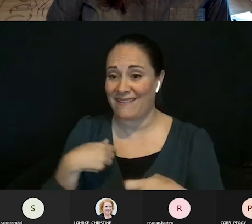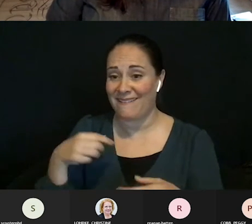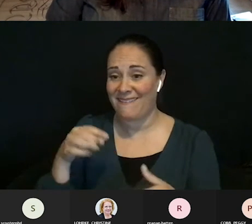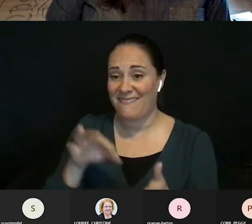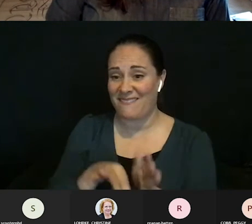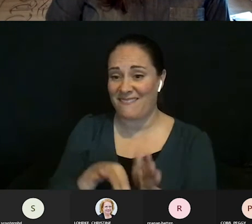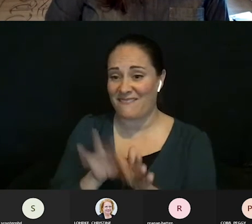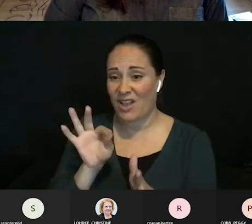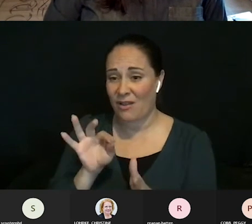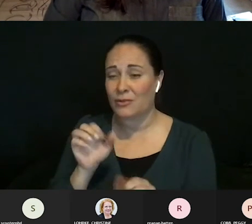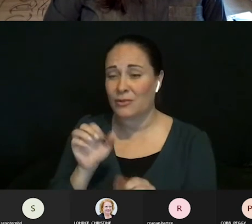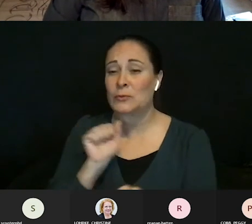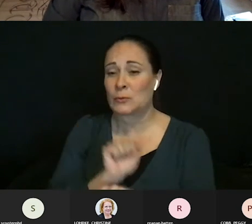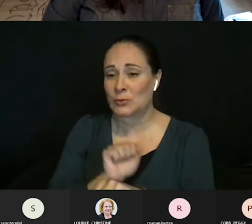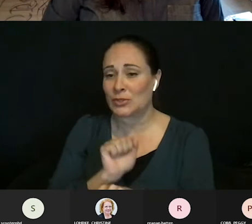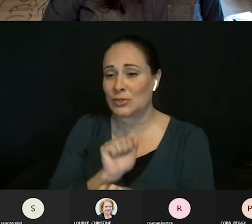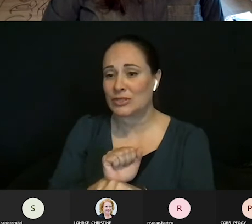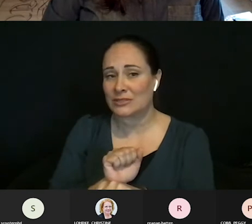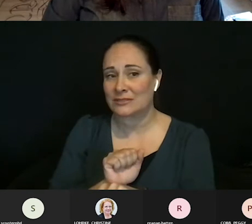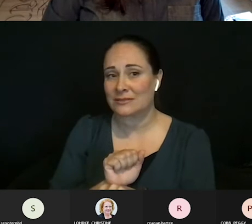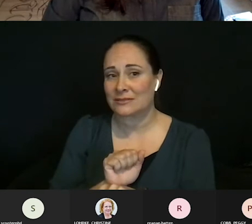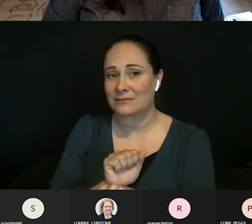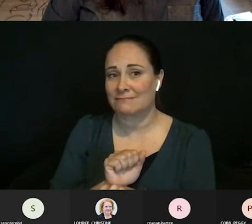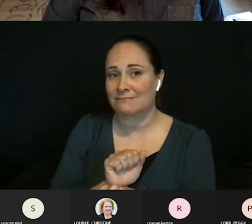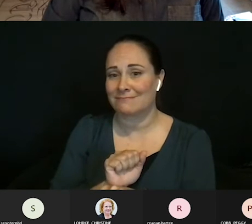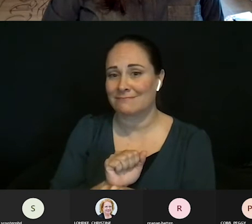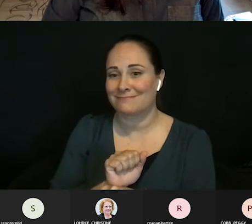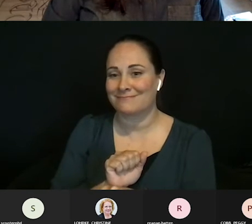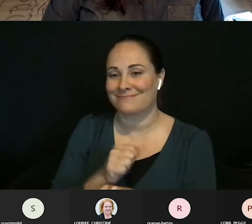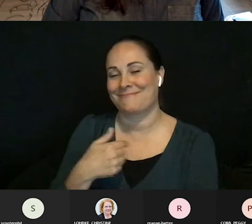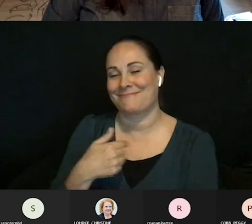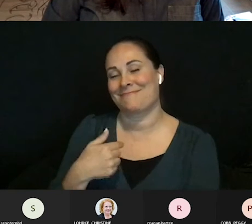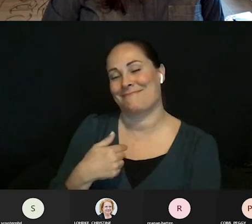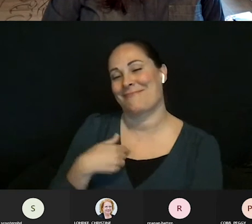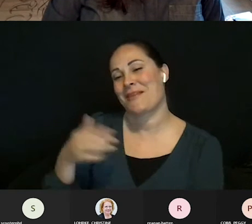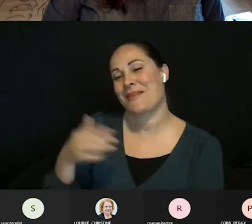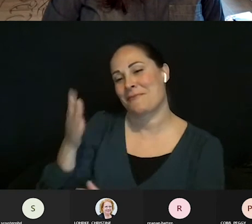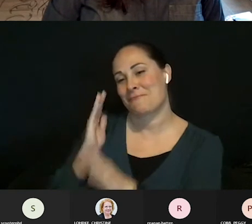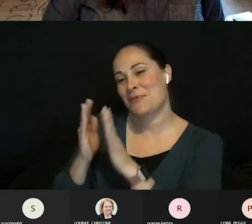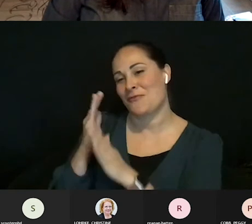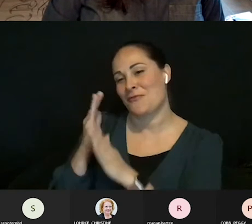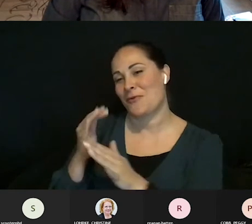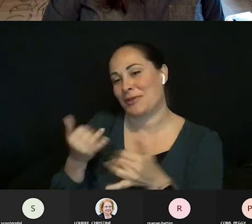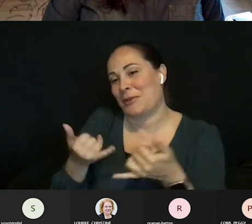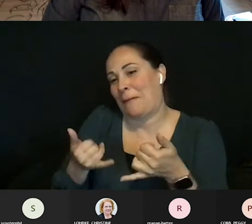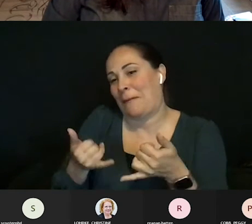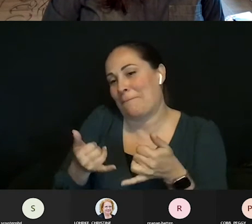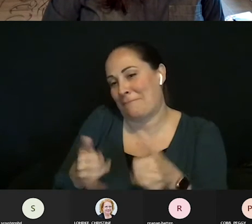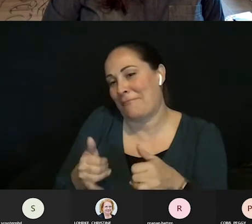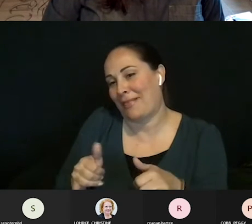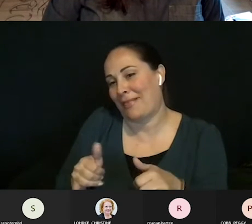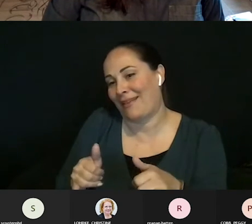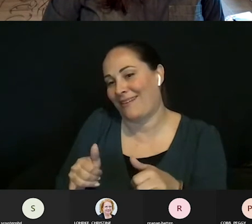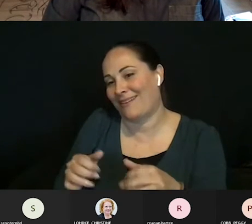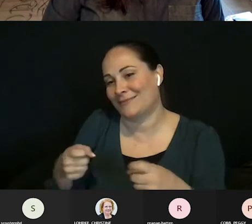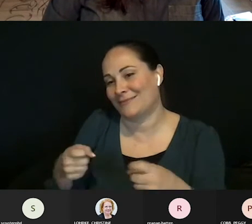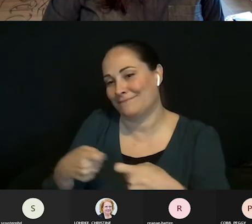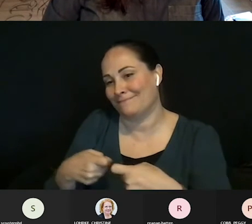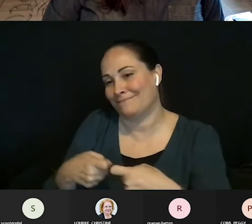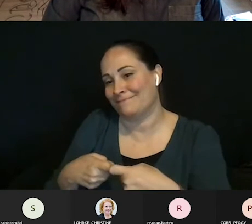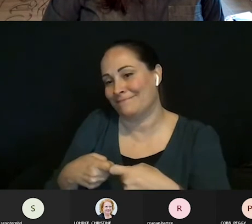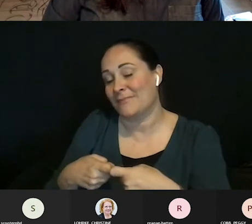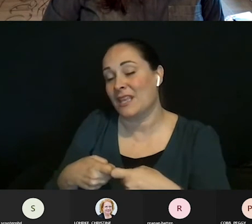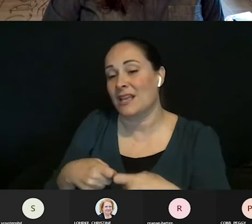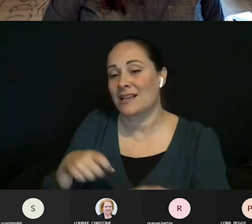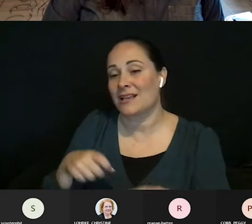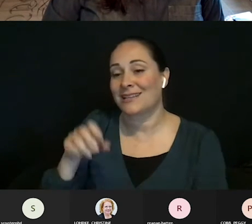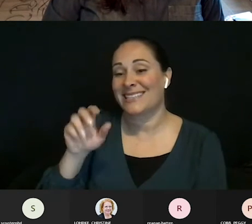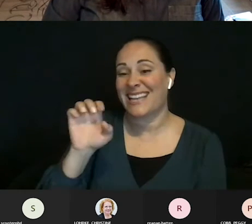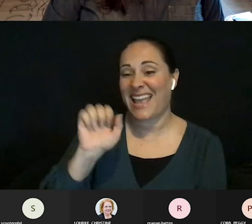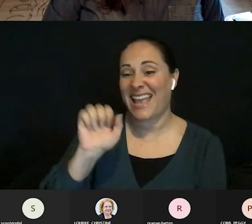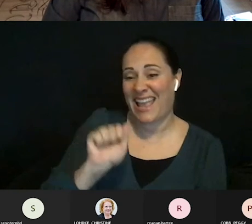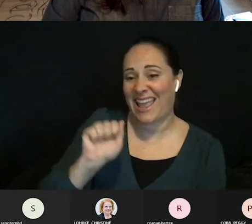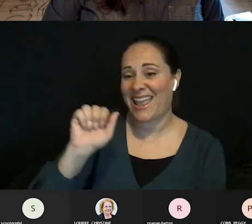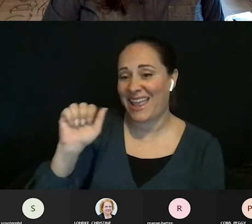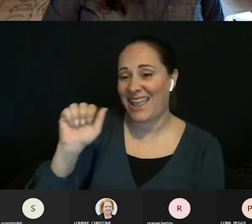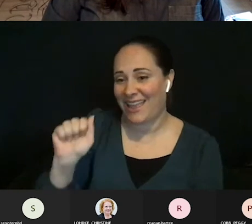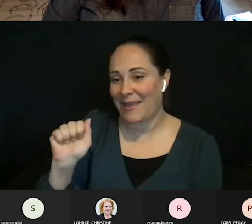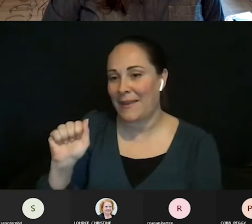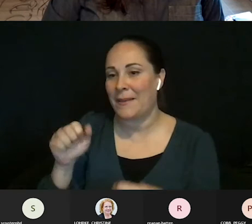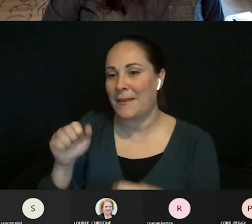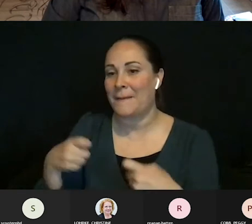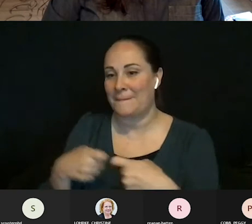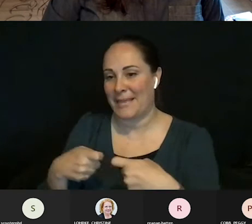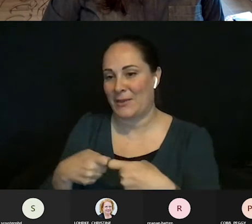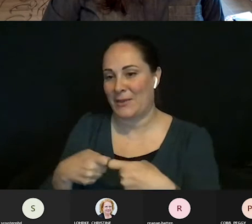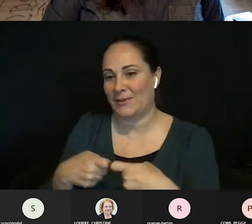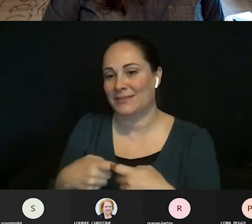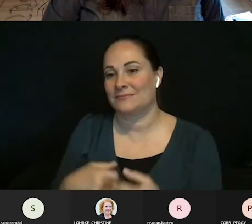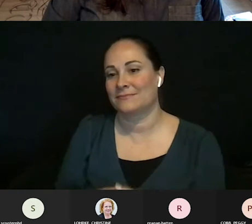these. I used to play with this all the time, is a AA battery. There are a whole bunch of different kinds of batteries.